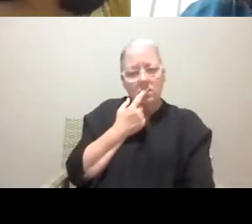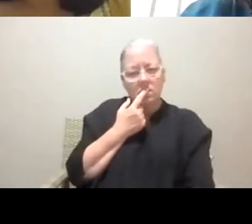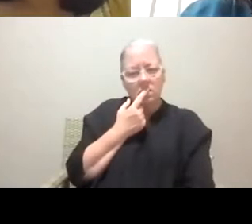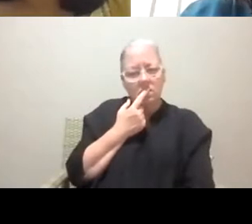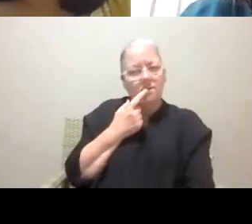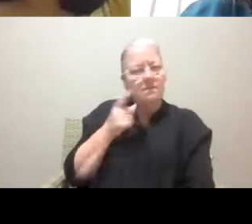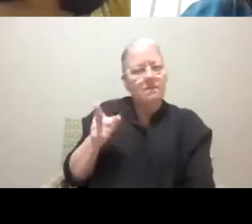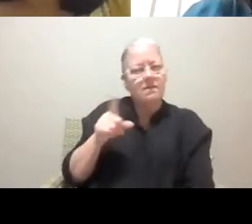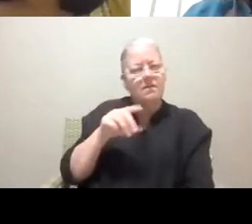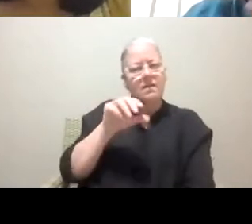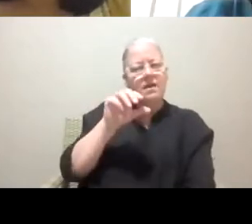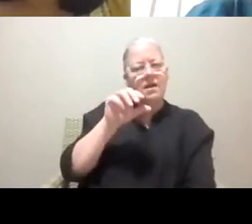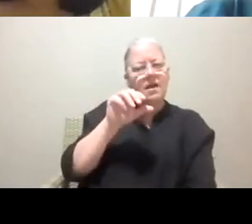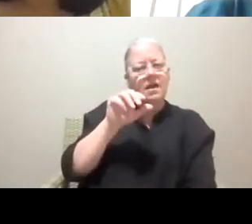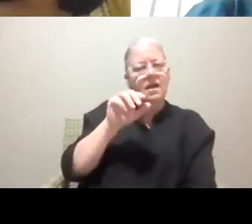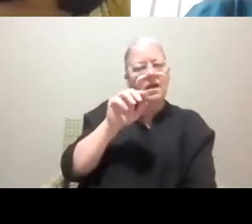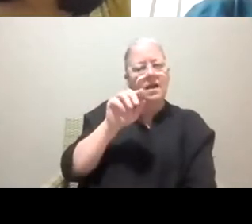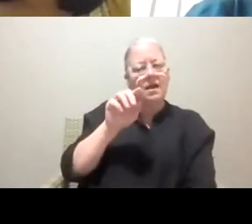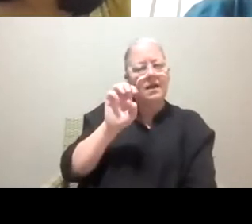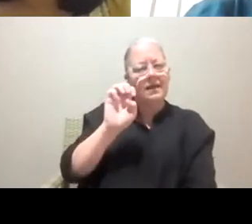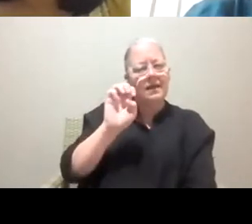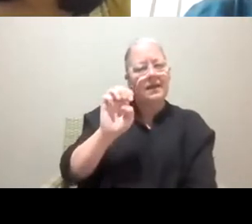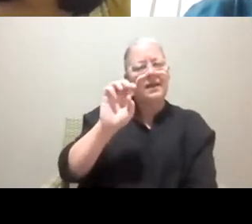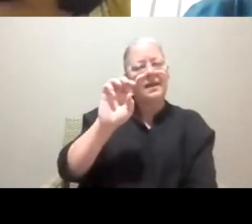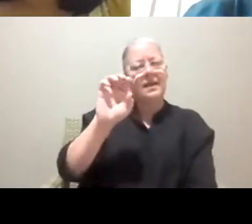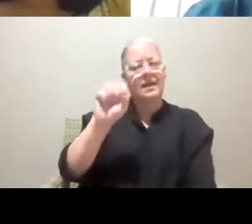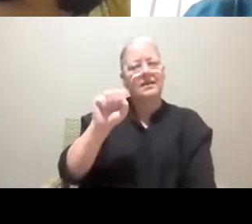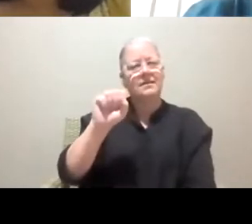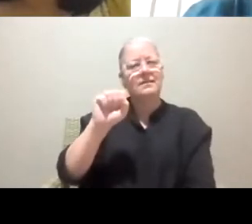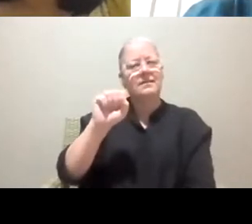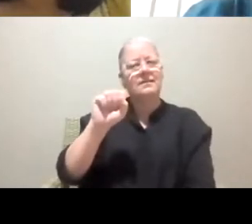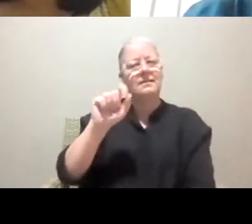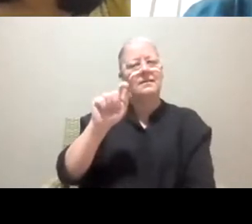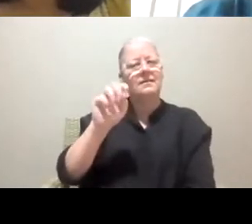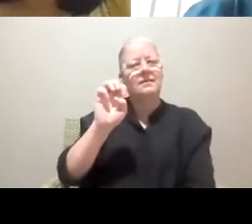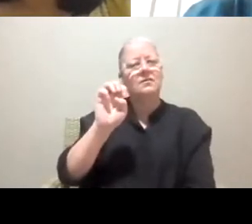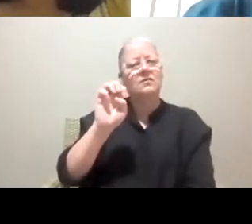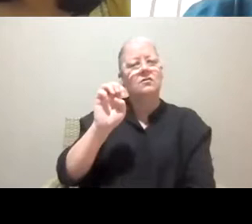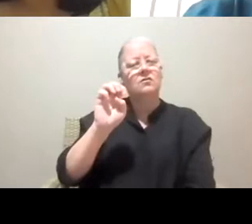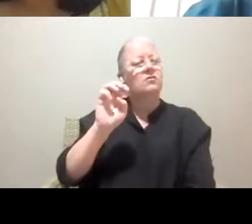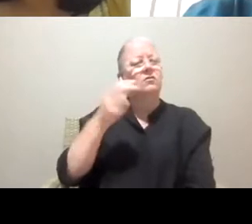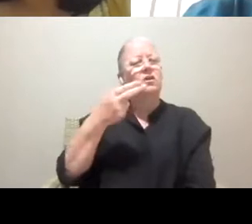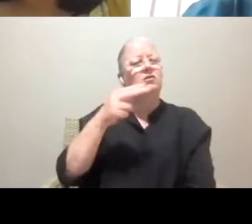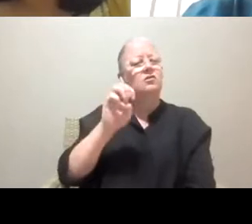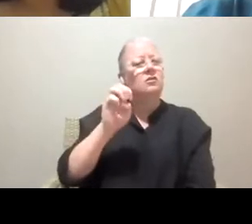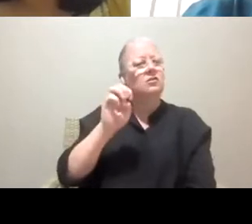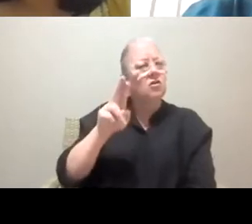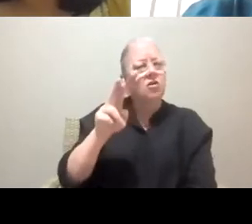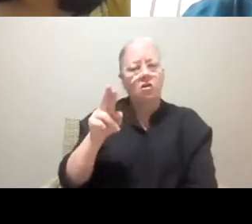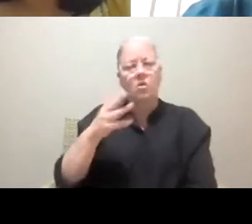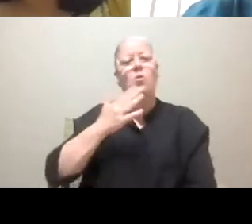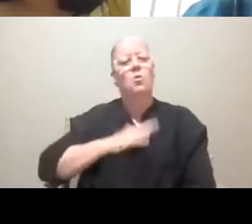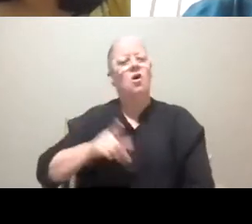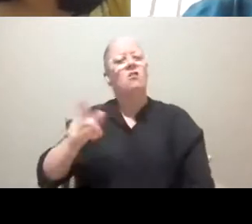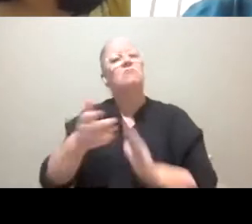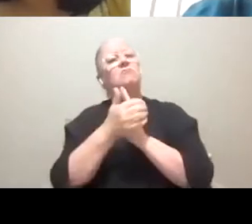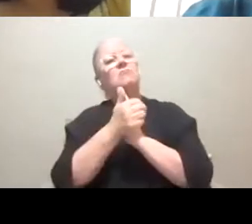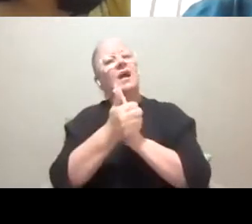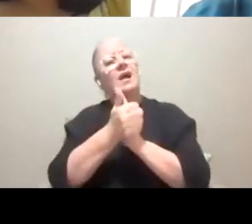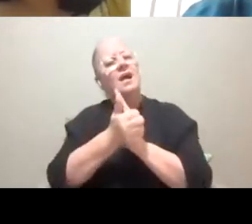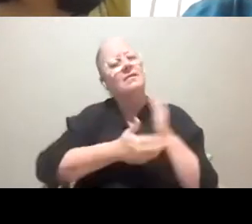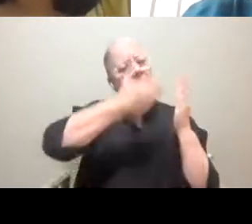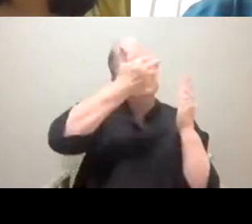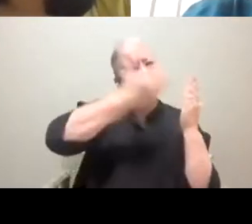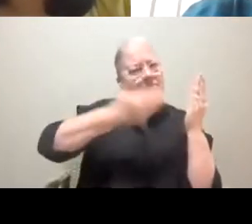asked for the guidelines and checklists from Tushita. We have requests